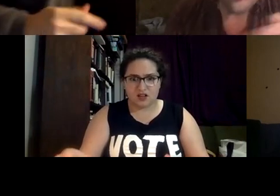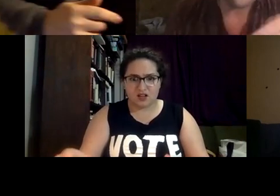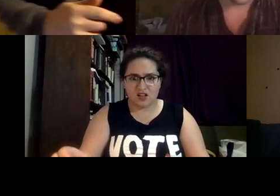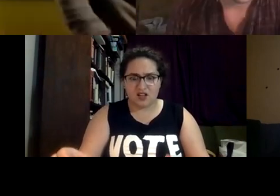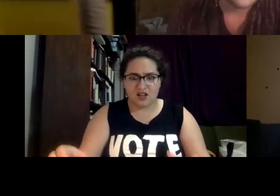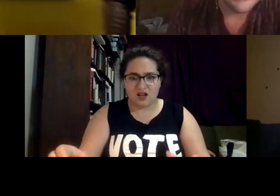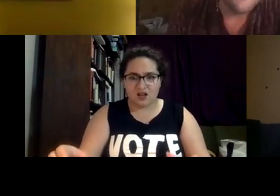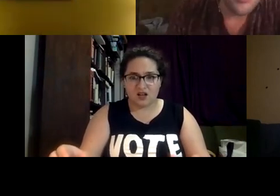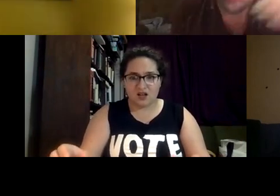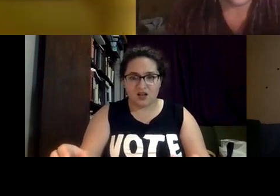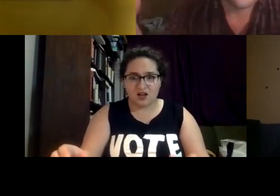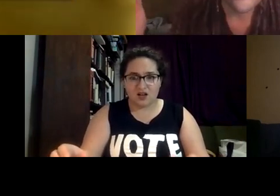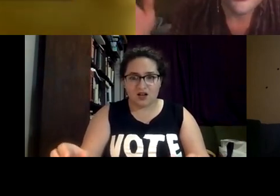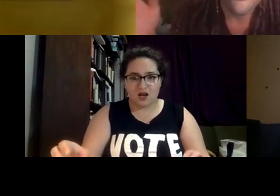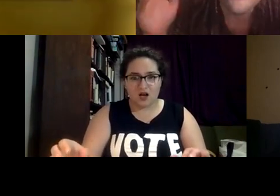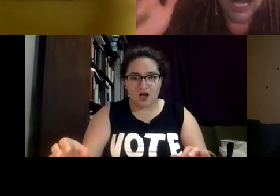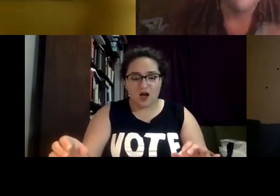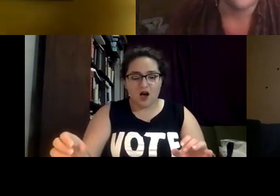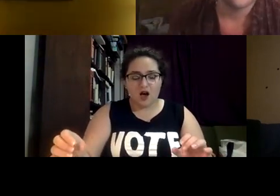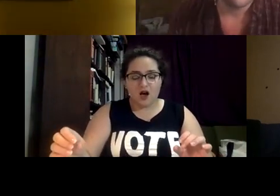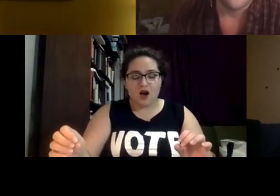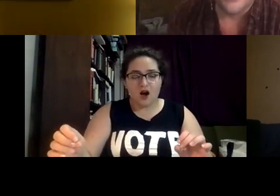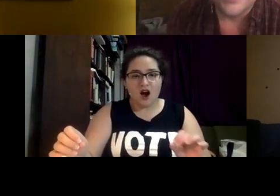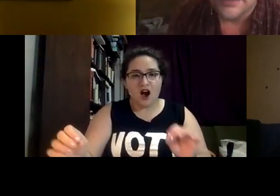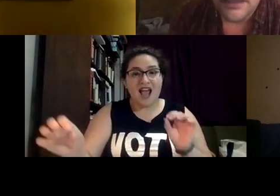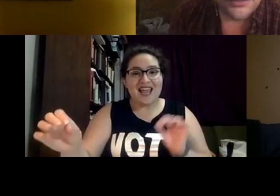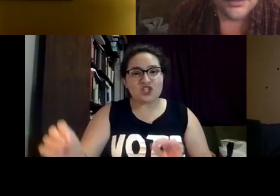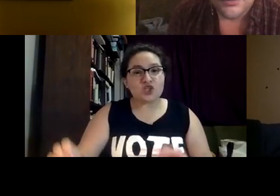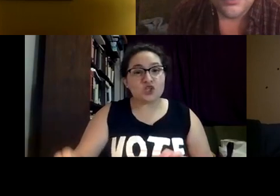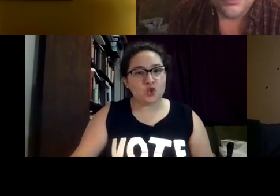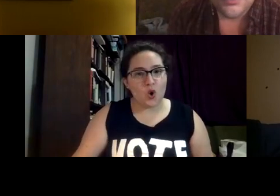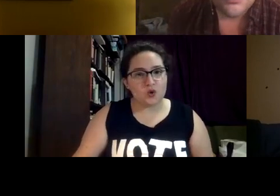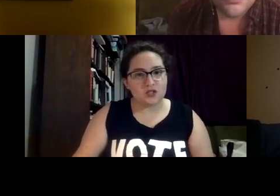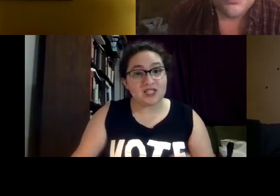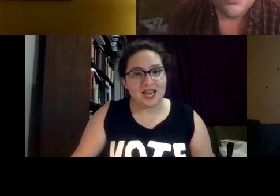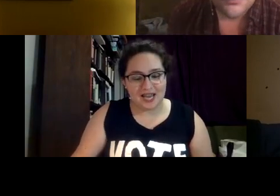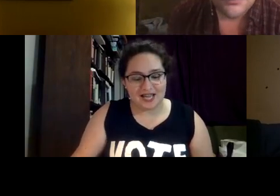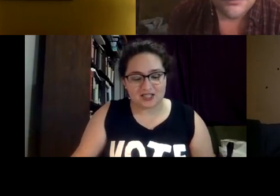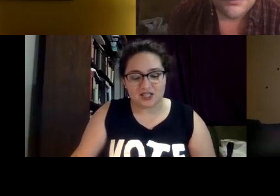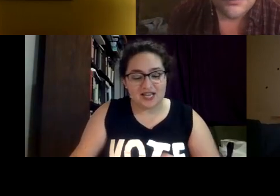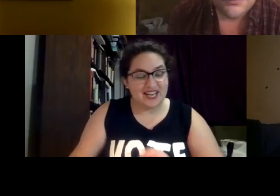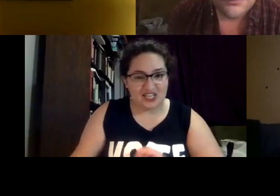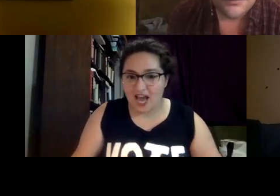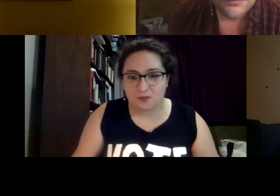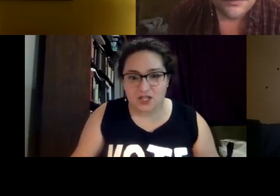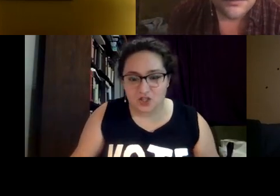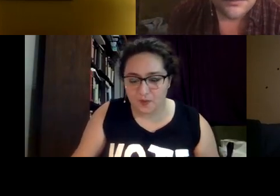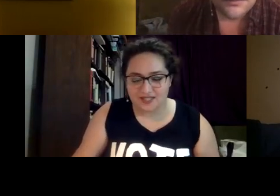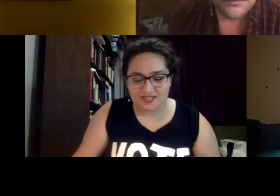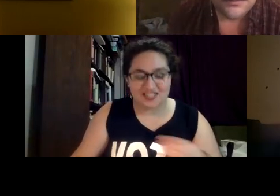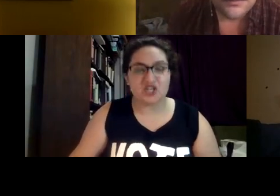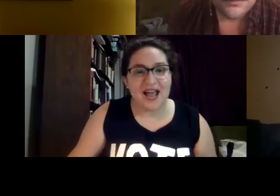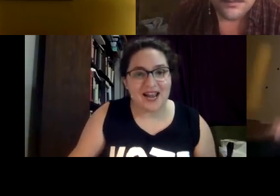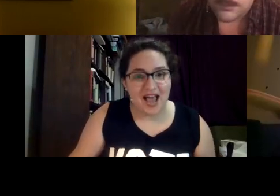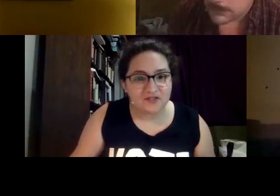1 minute. No, not Sam. We'll end up doing another topless 12th night. It sold tickets. It kept us open